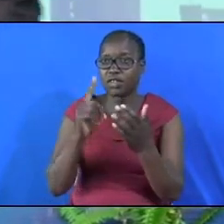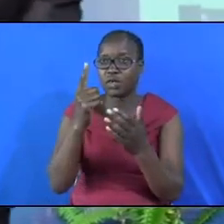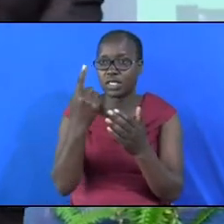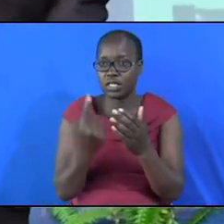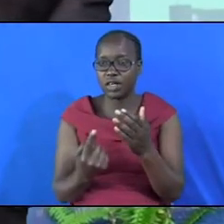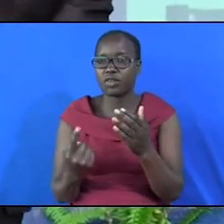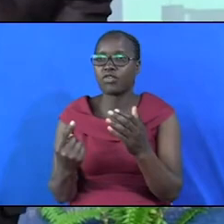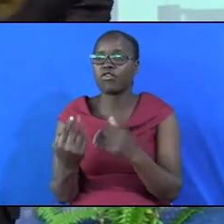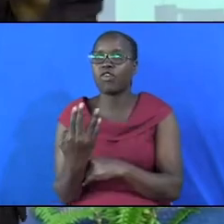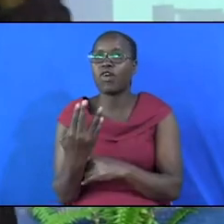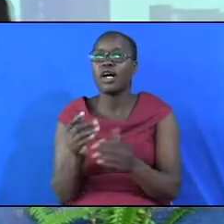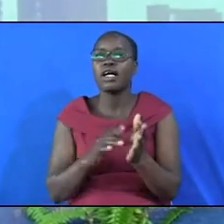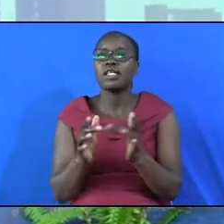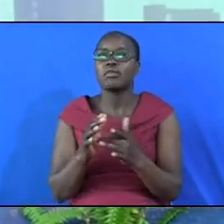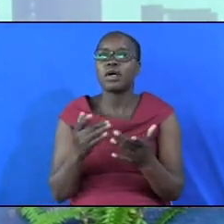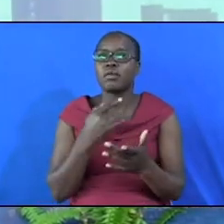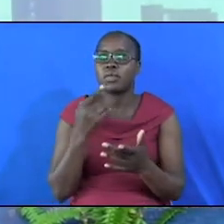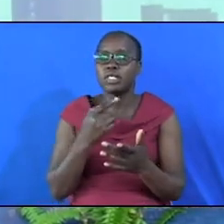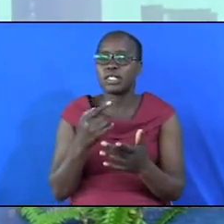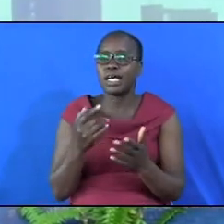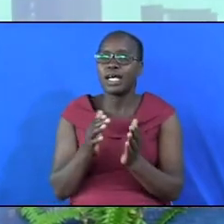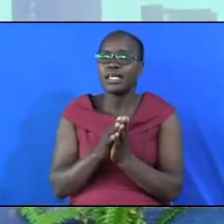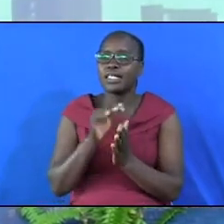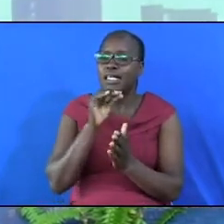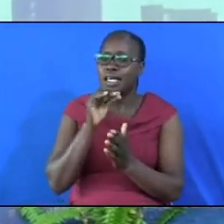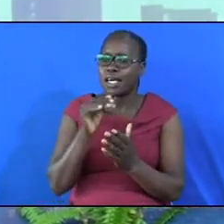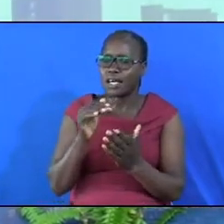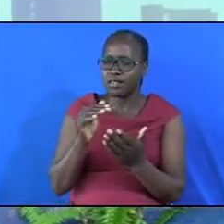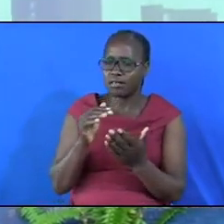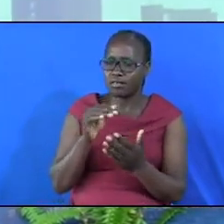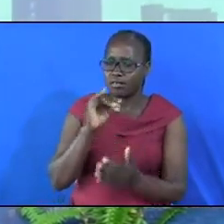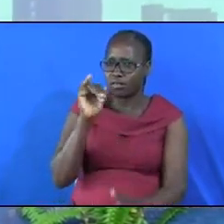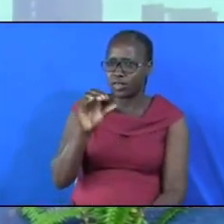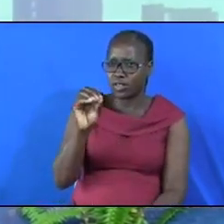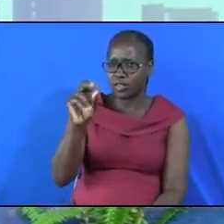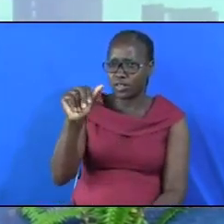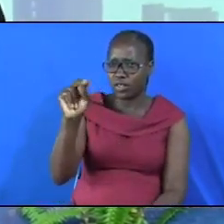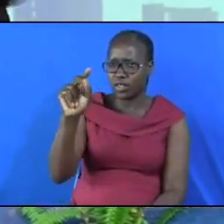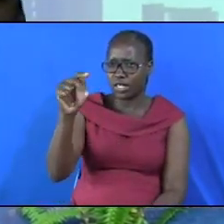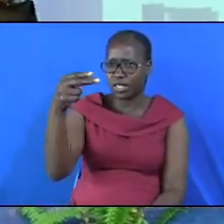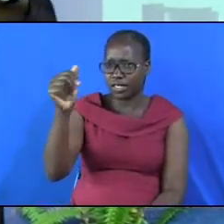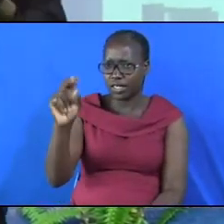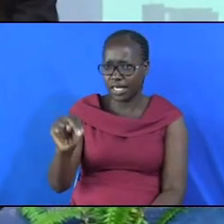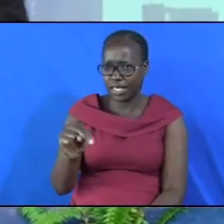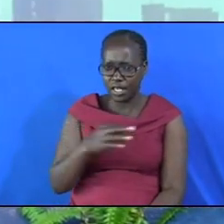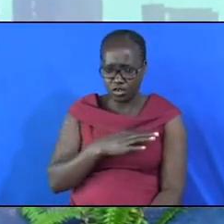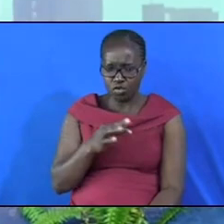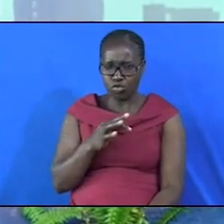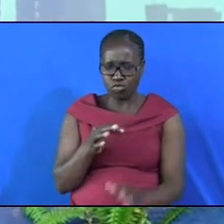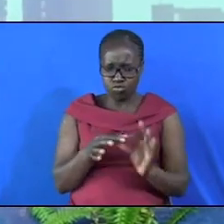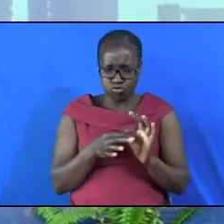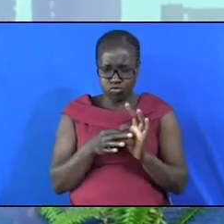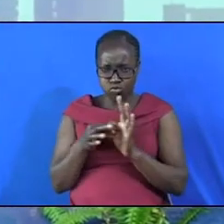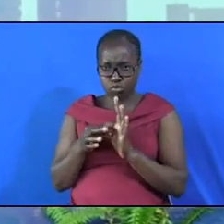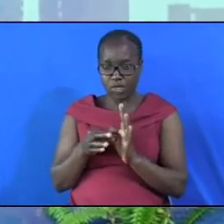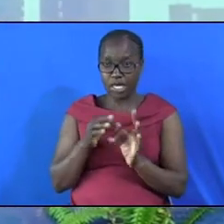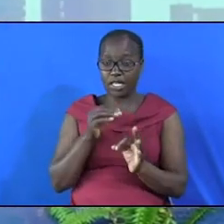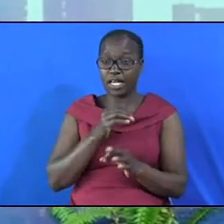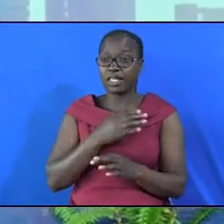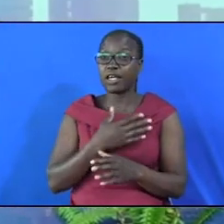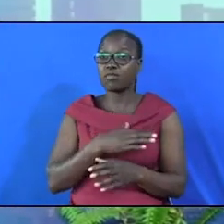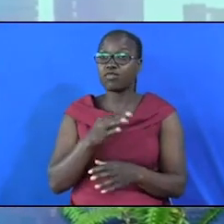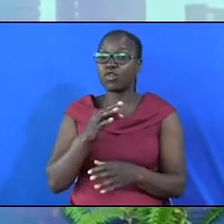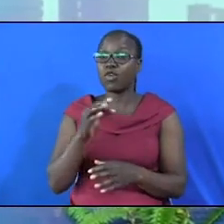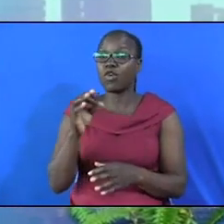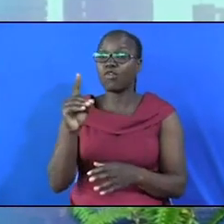4, the Bible says that the soul of Jonathan was knit to the soul of who? David. But see, when you study the